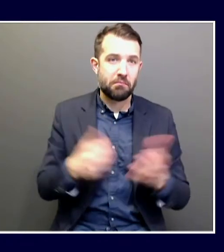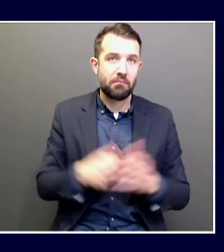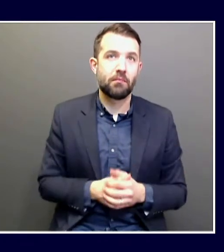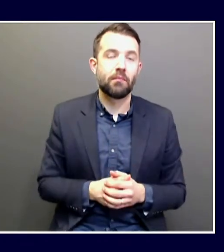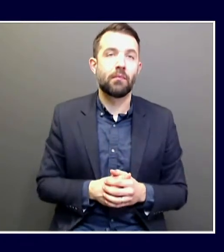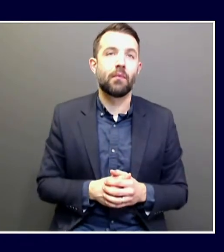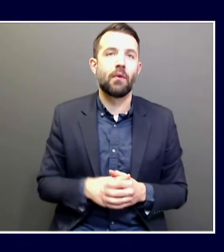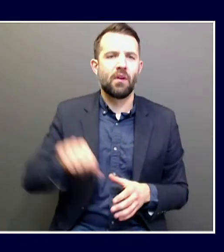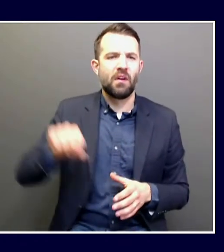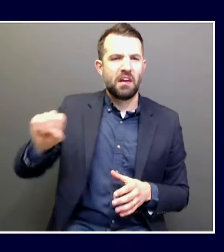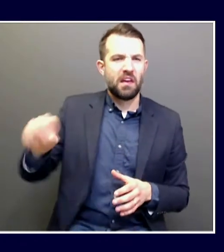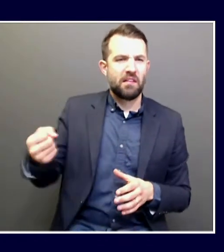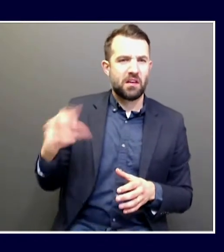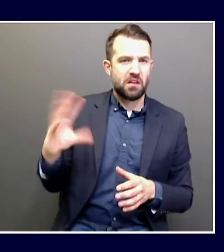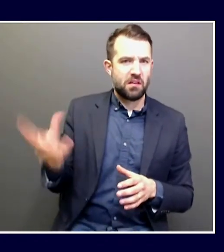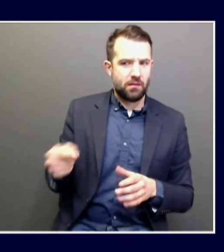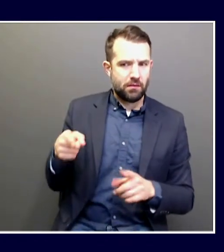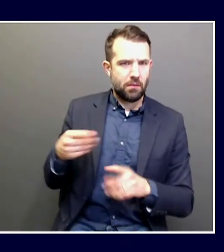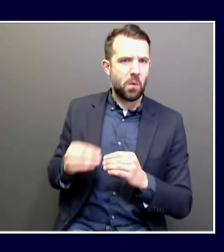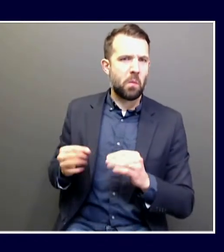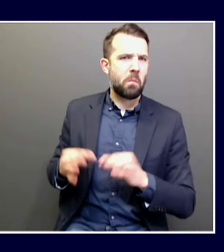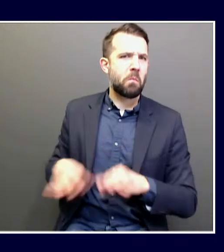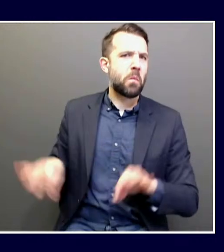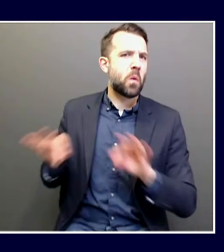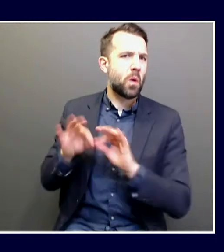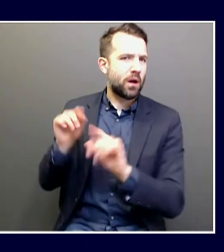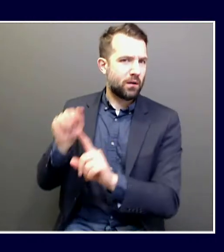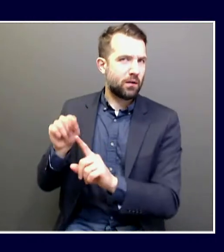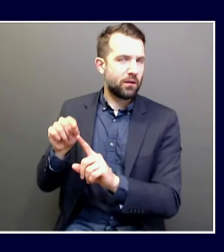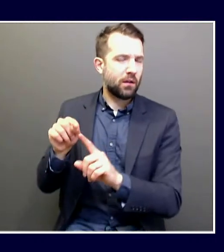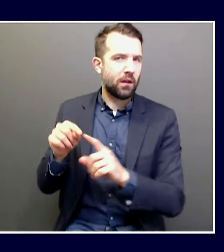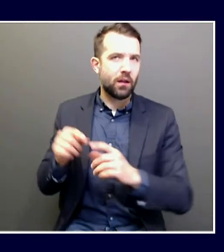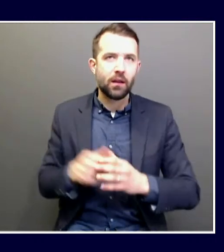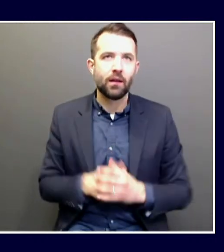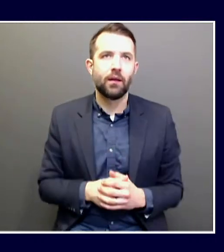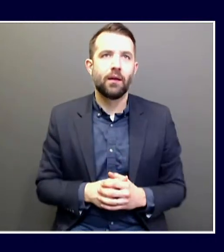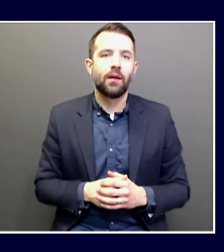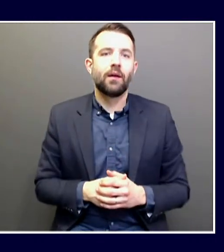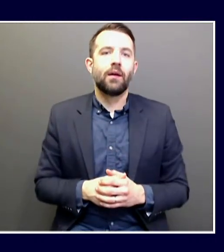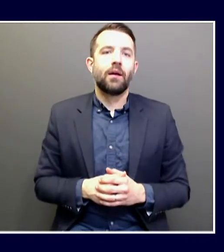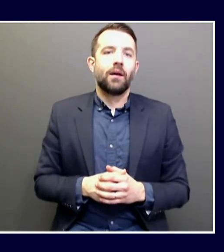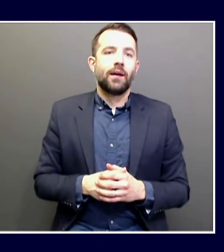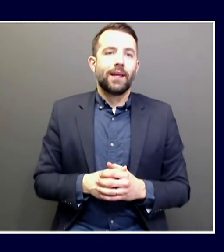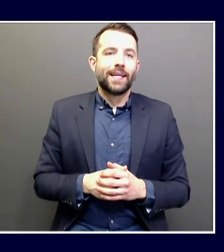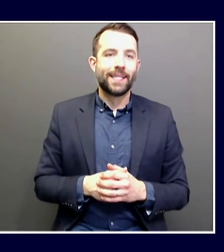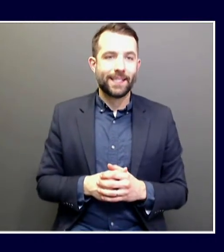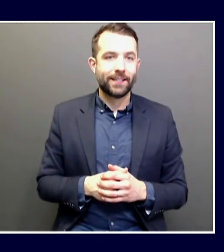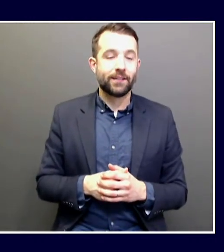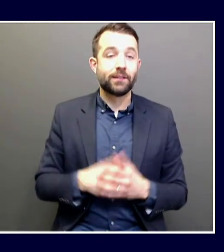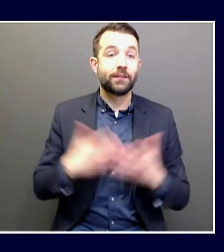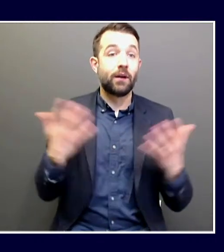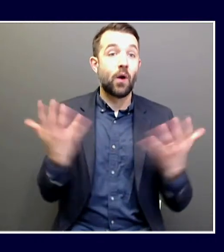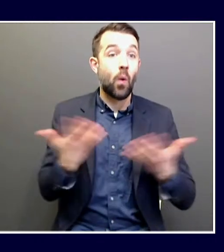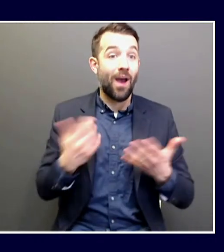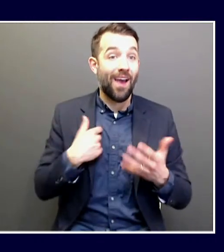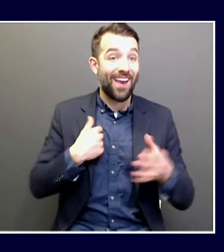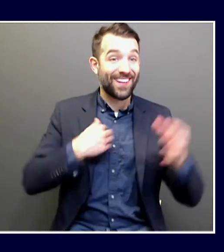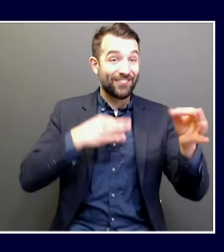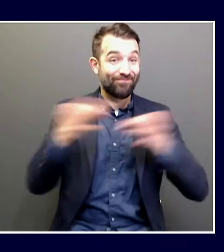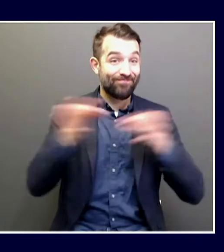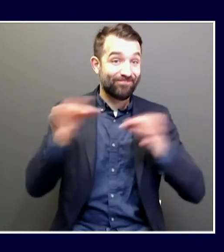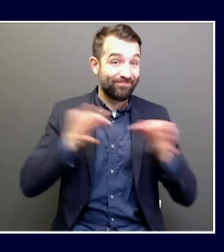So, Patrick, when I described what's not the metric of the moment, I was really